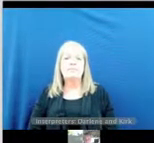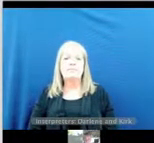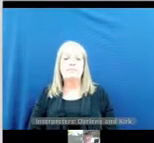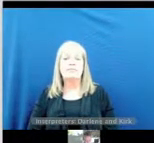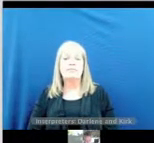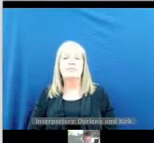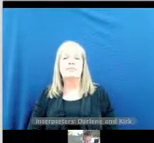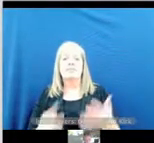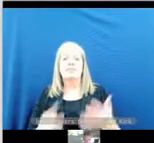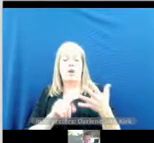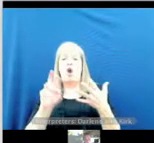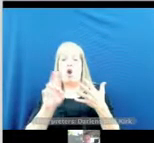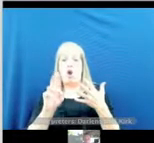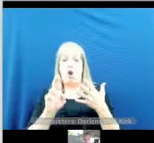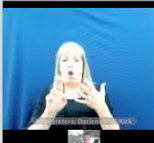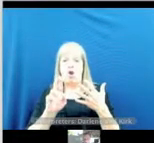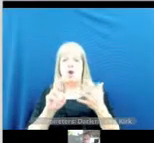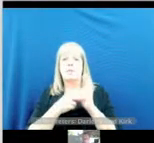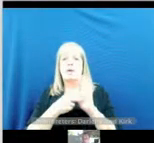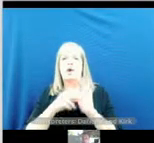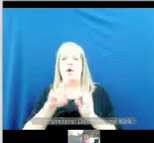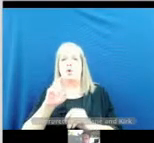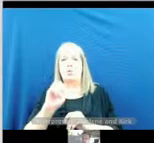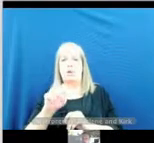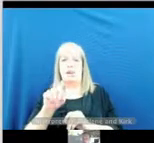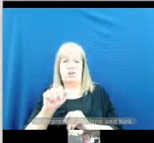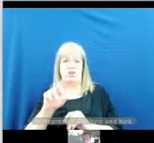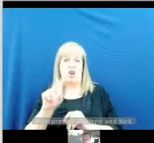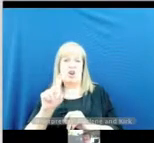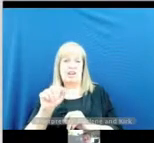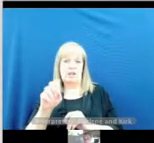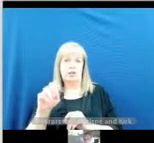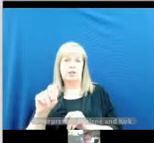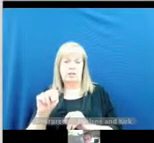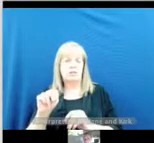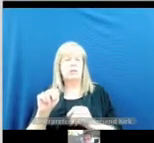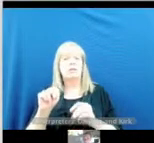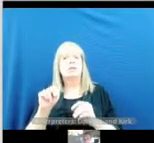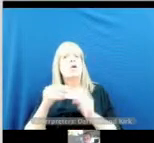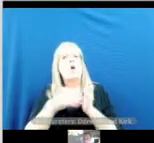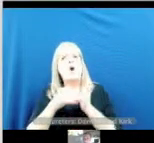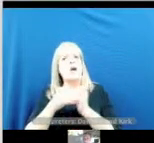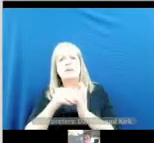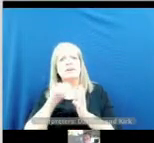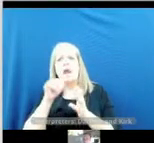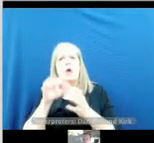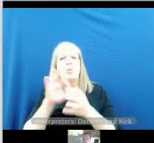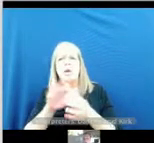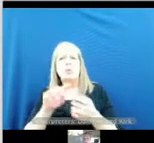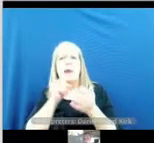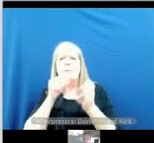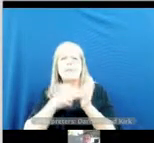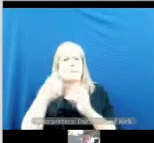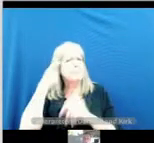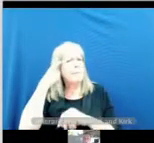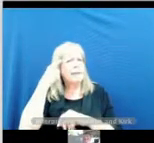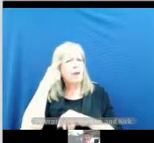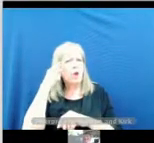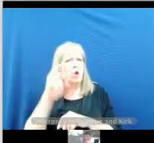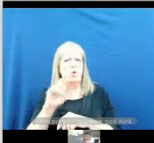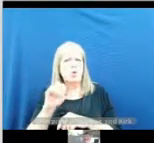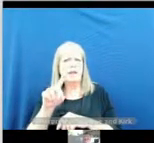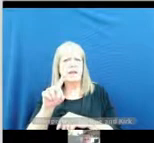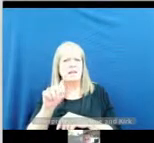The R stands for retardation. It often does not relate to mental retardation, but relates